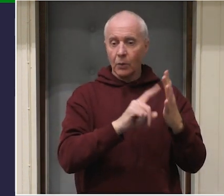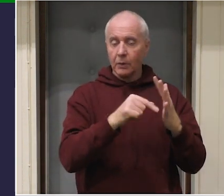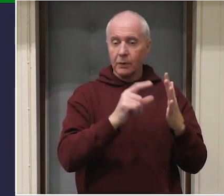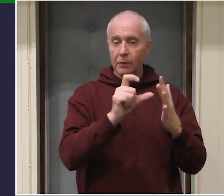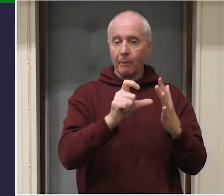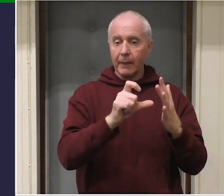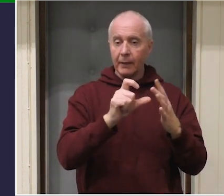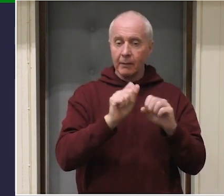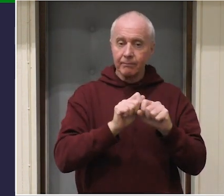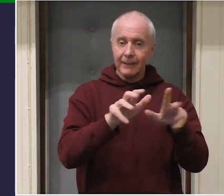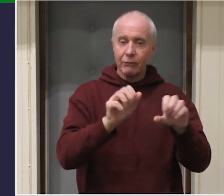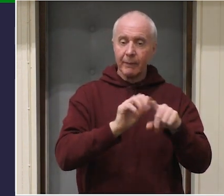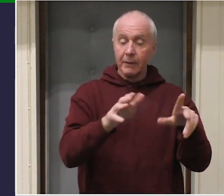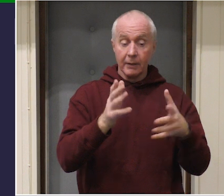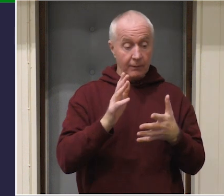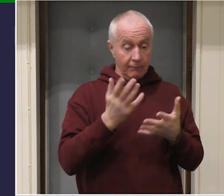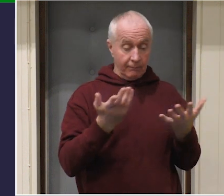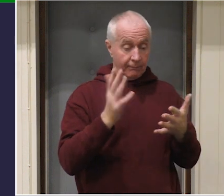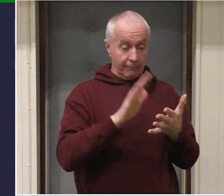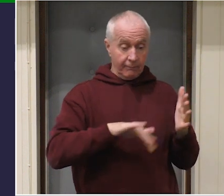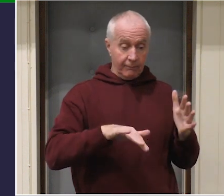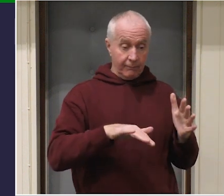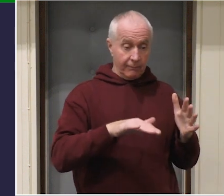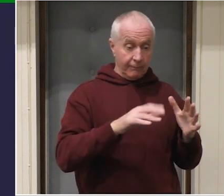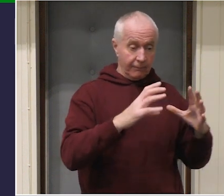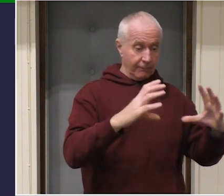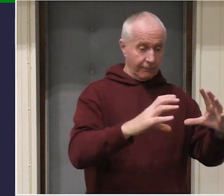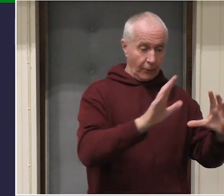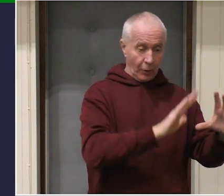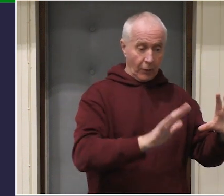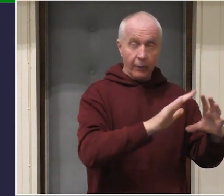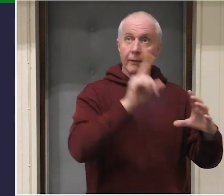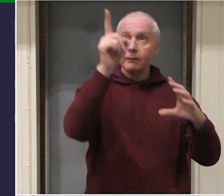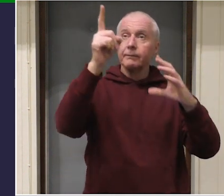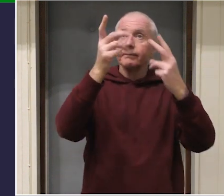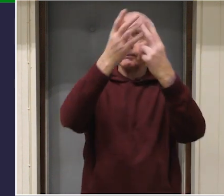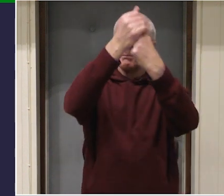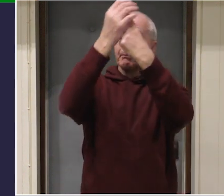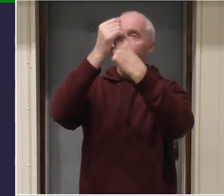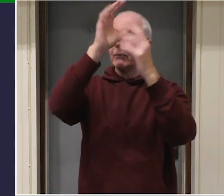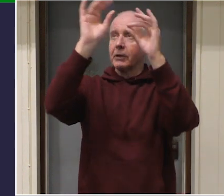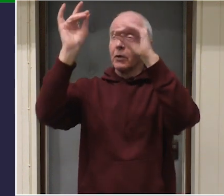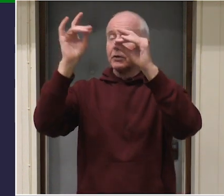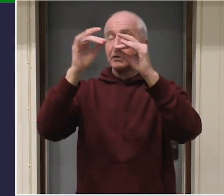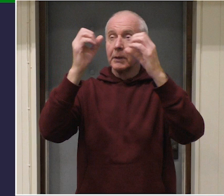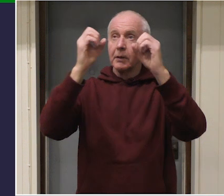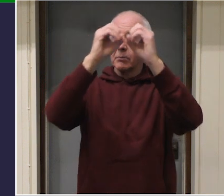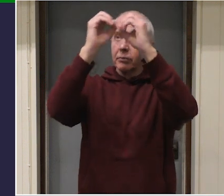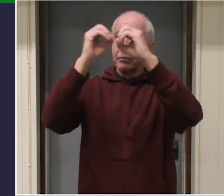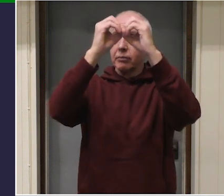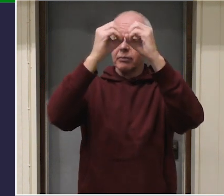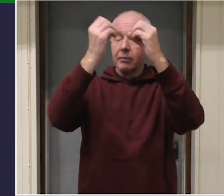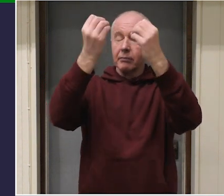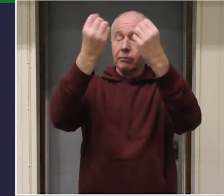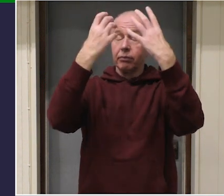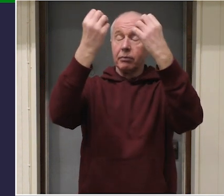definitely not coming from Earth. It turns out that half of those are caused by binary stars. Two stars merging together cause this extreme and very, very short flash